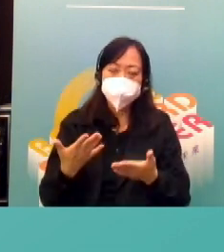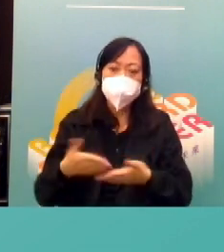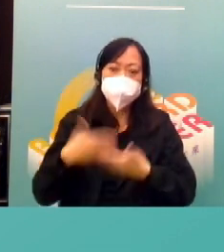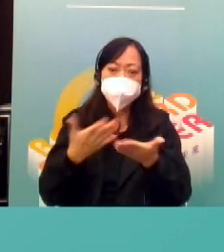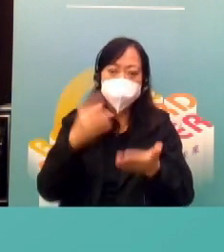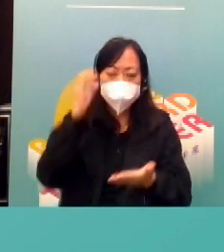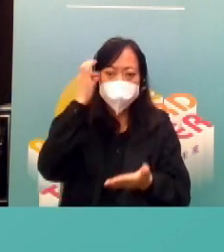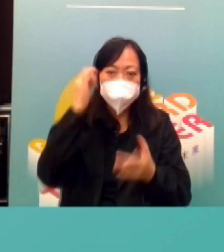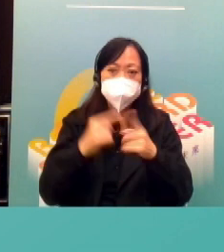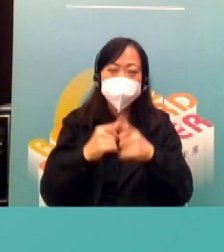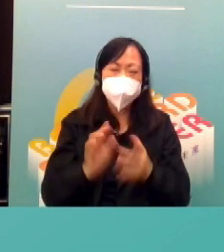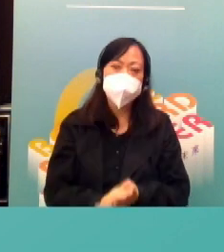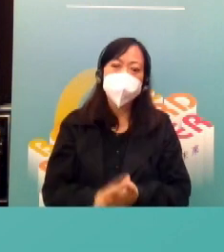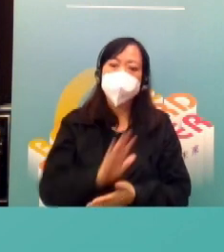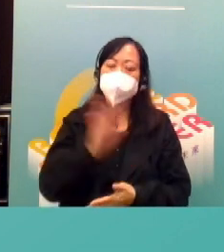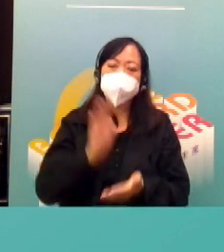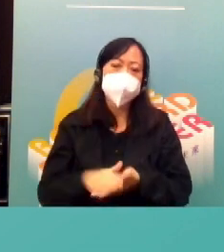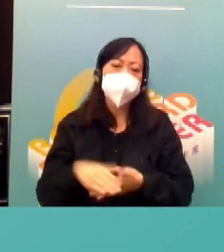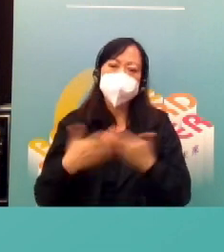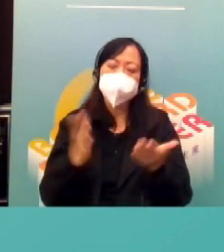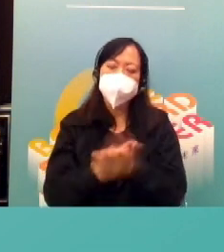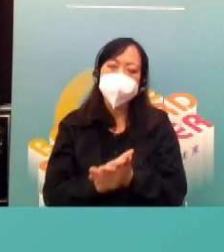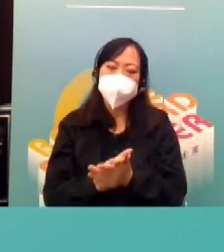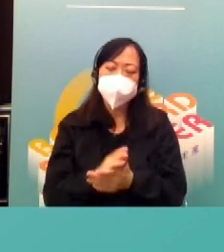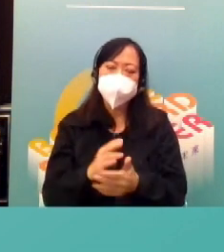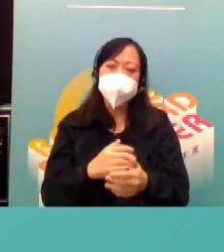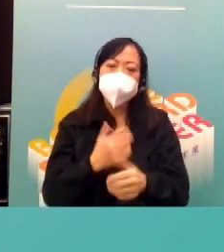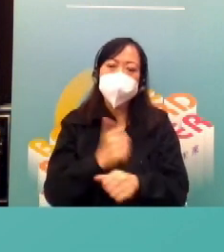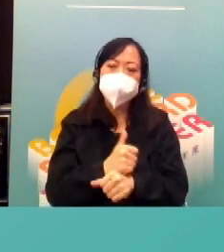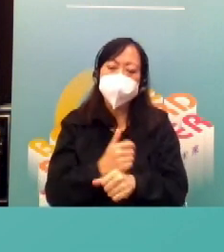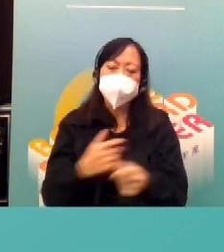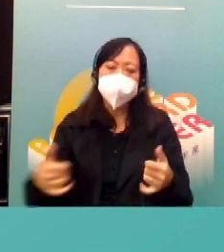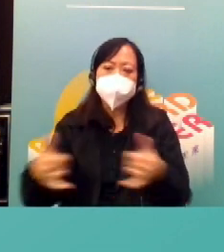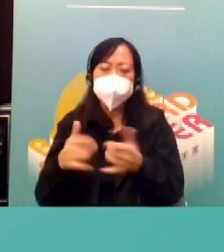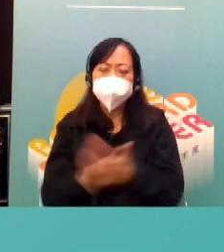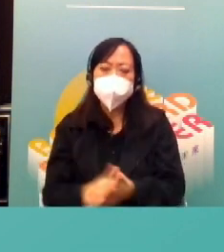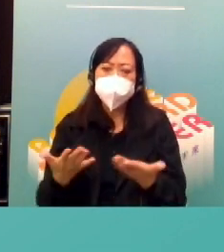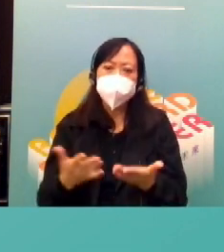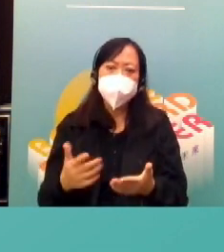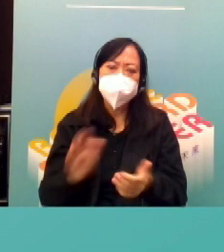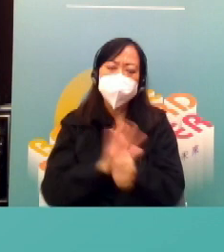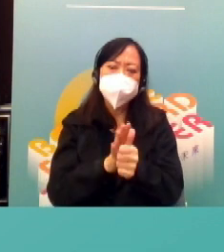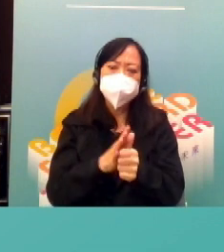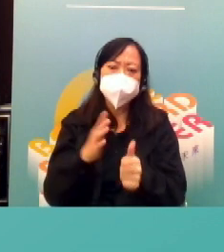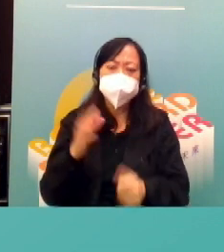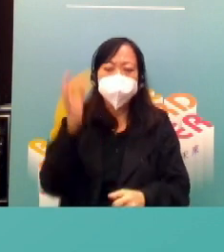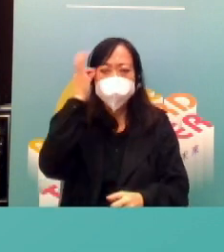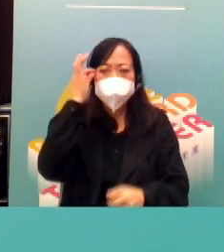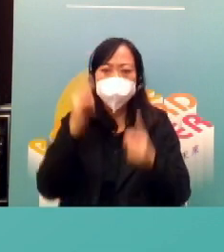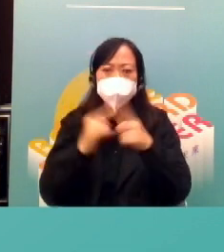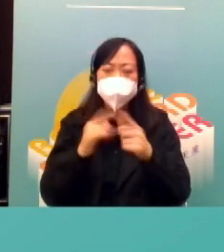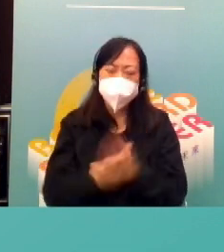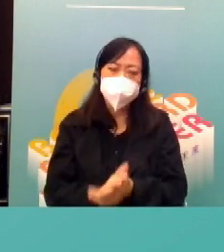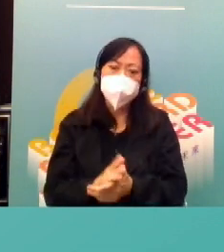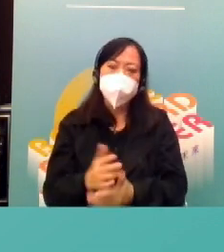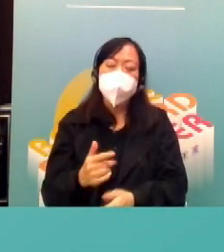pandemic, with the very poorest not being able to get the vaccines that we all get, not having access to the digital world and not being able to make a livelihood, you can